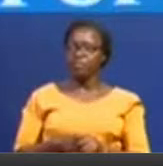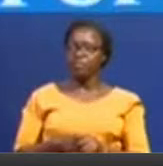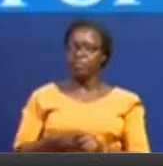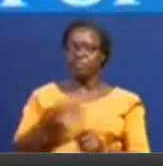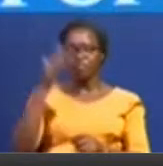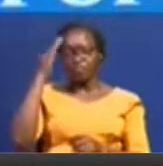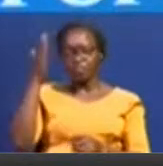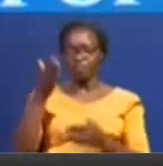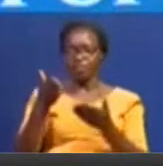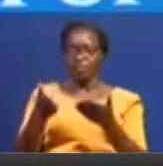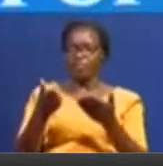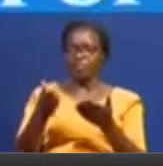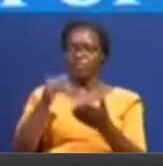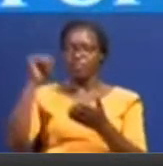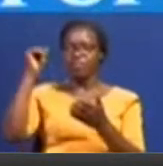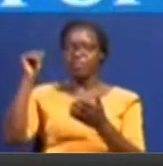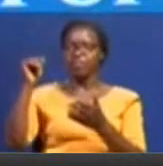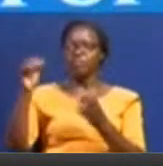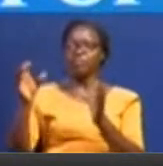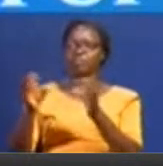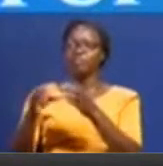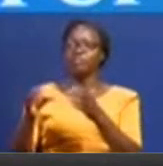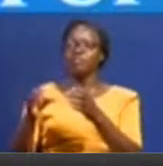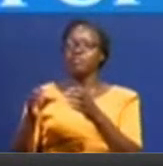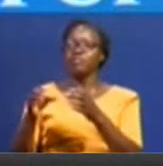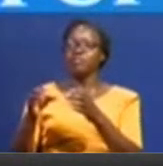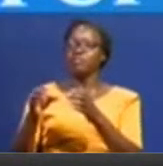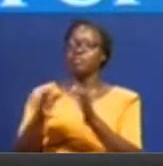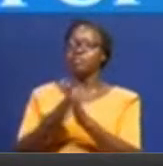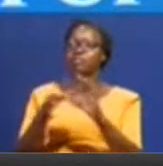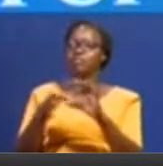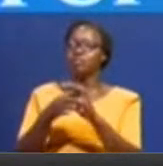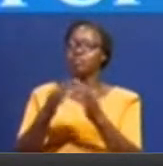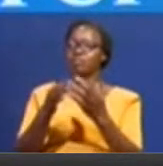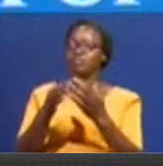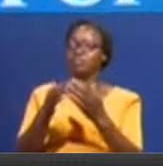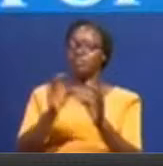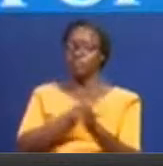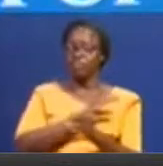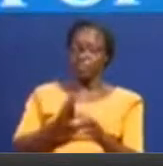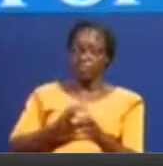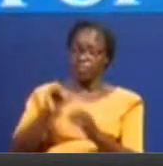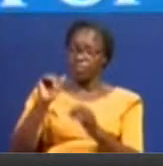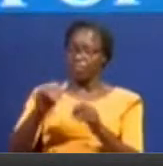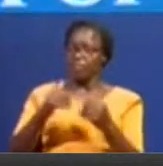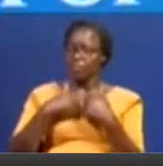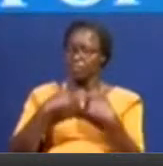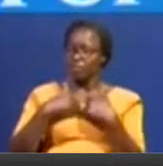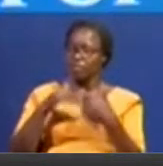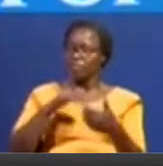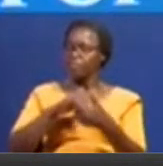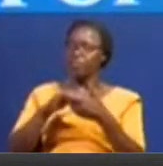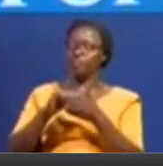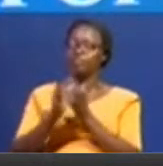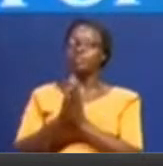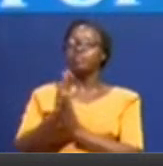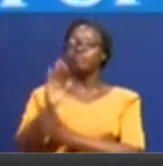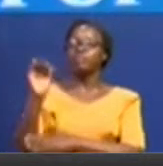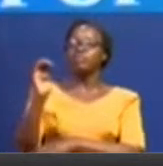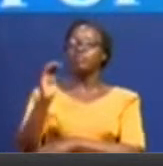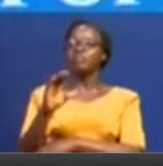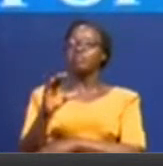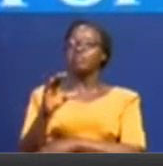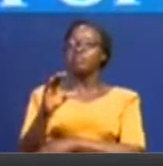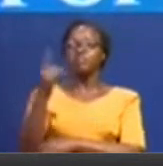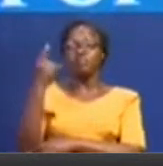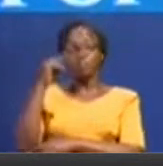aware of the existence of the Political Party Liaison Committee, which is supposed to have engagement with the IEBC. So